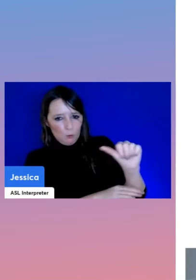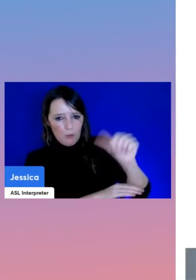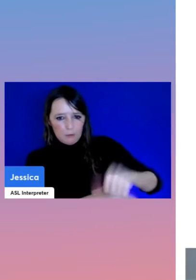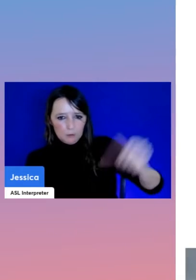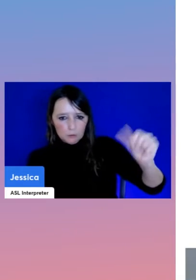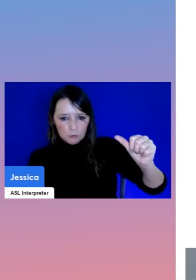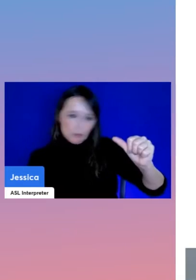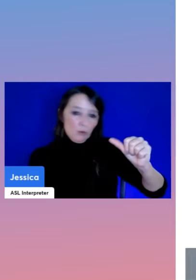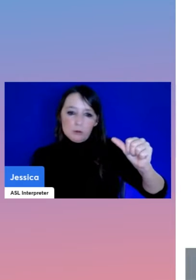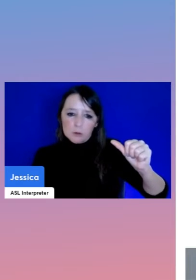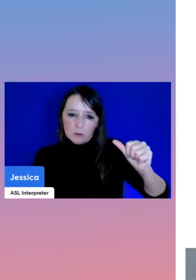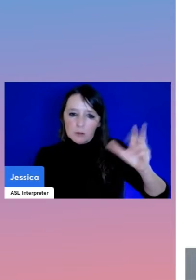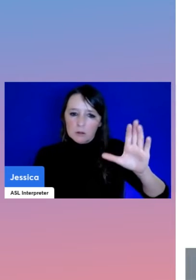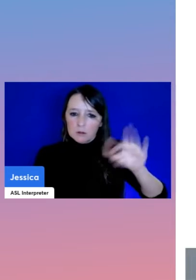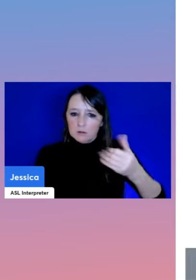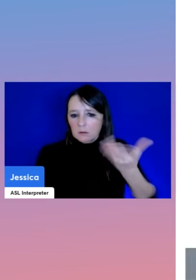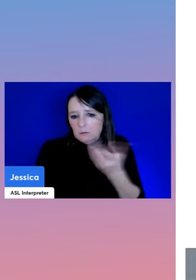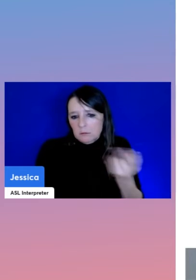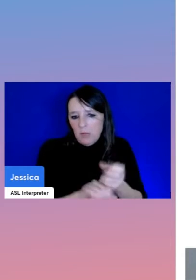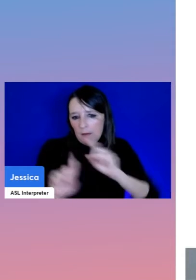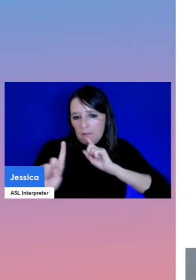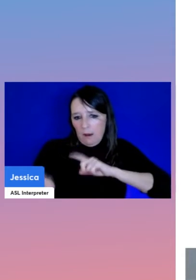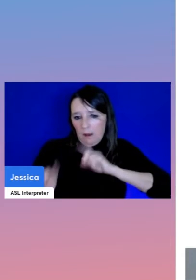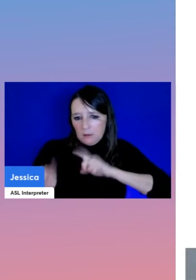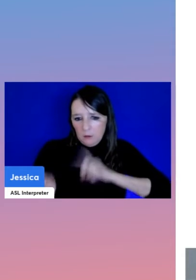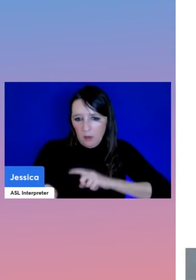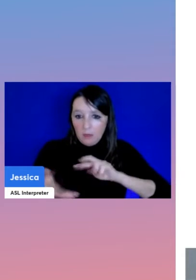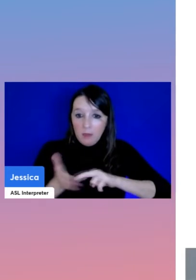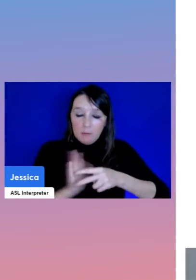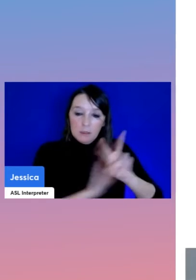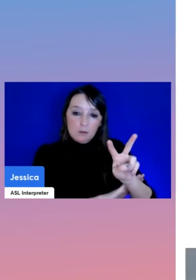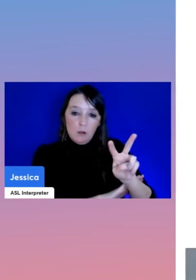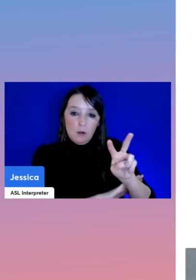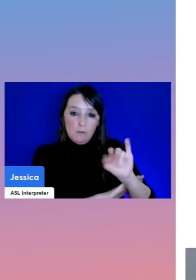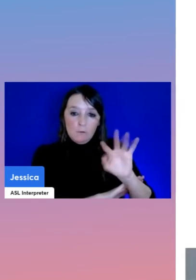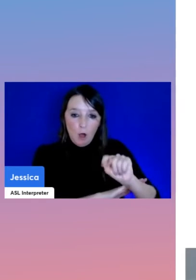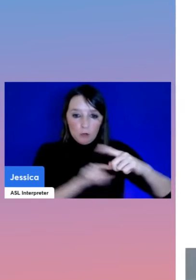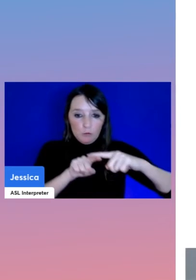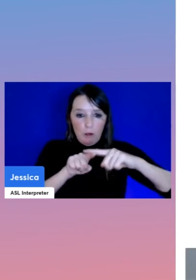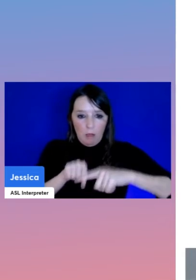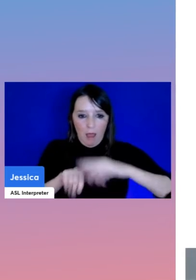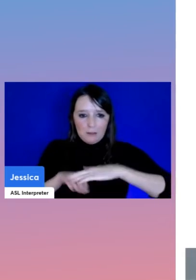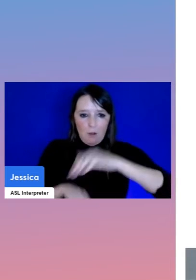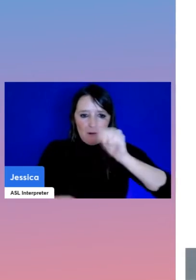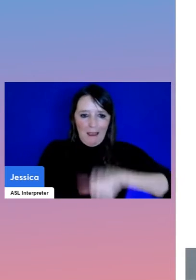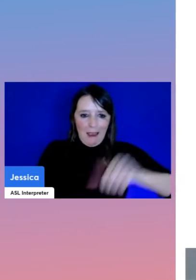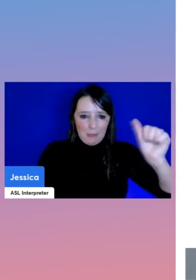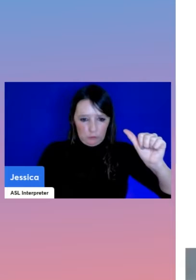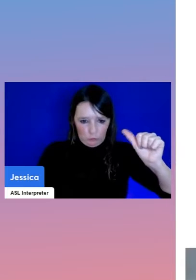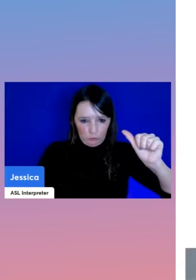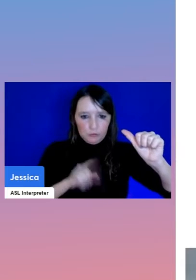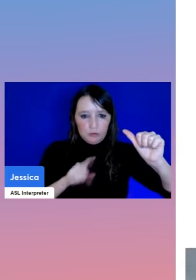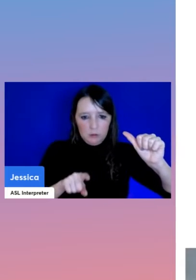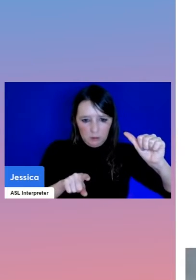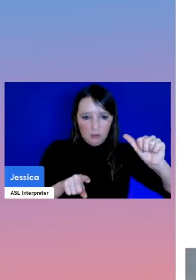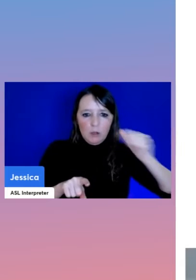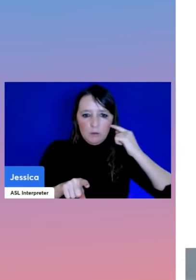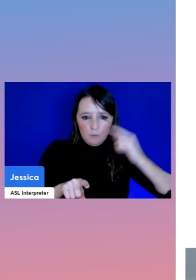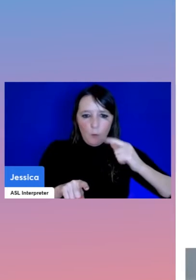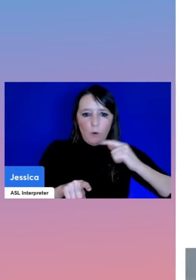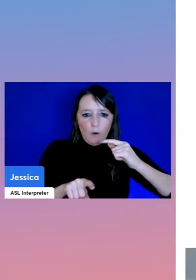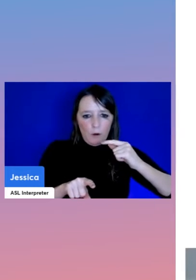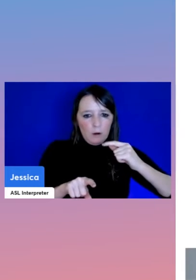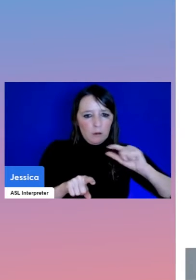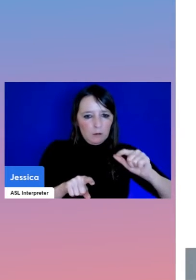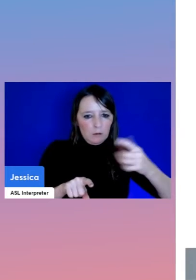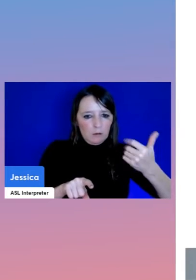auto-unseal mechanism. This means that the Vault will rely on Azure Key Vault for cryptographic operations